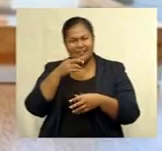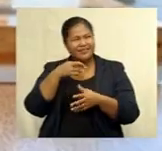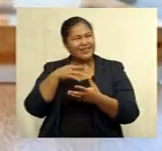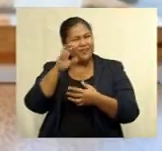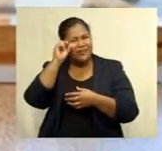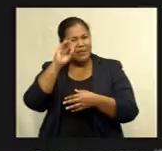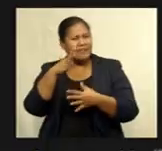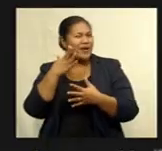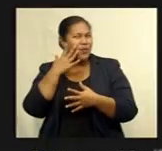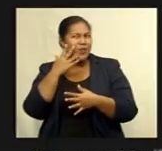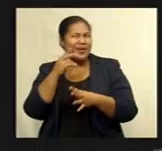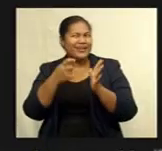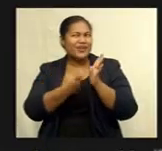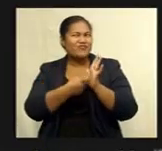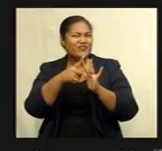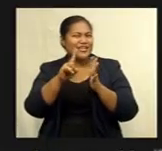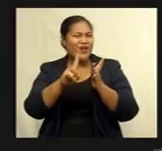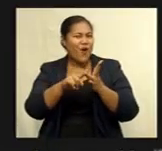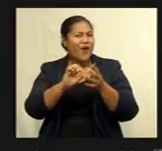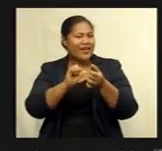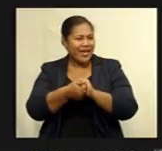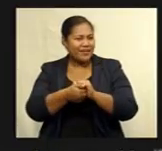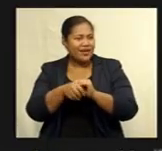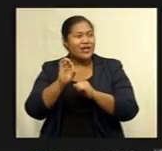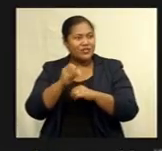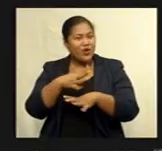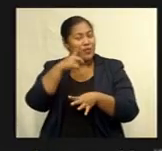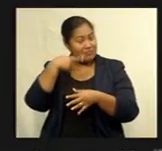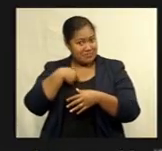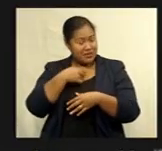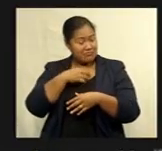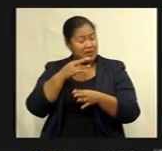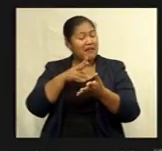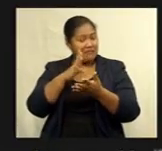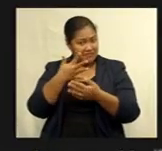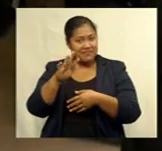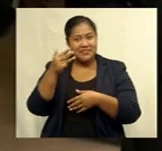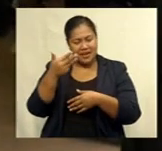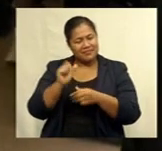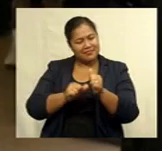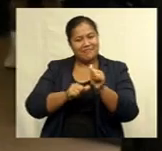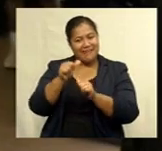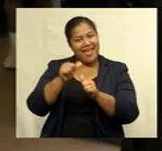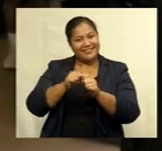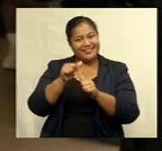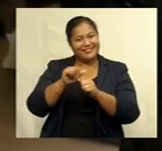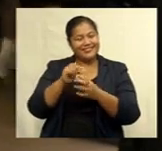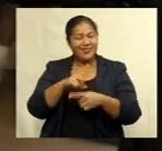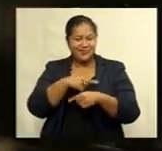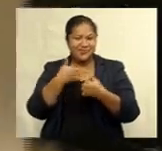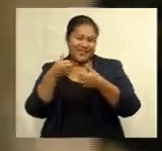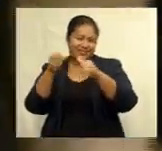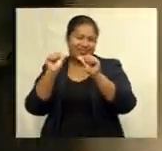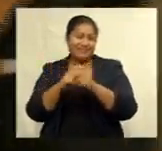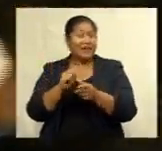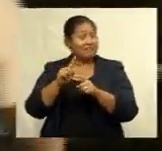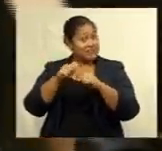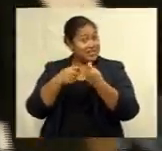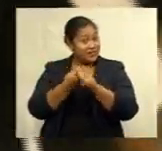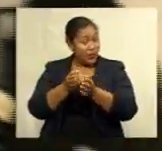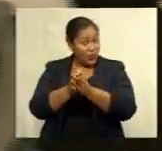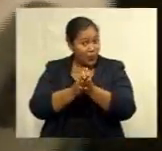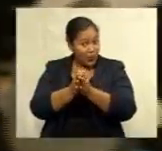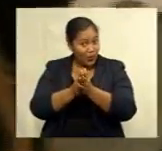But I would say that 59th would be, I'm sure it would be our best performance, yes. The team is looking forward to completing